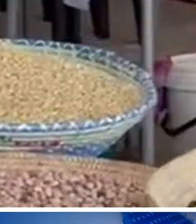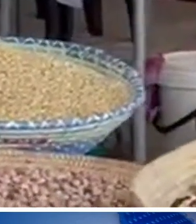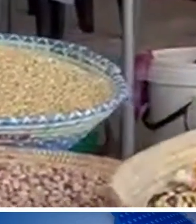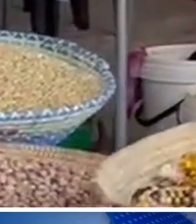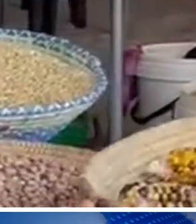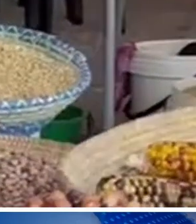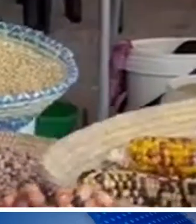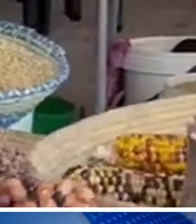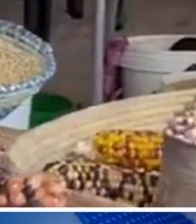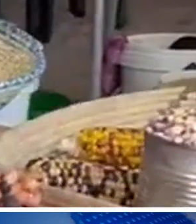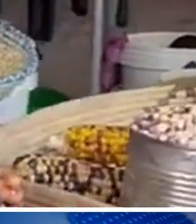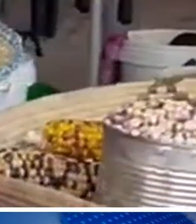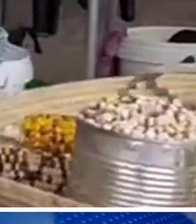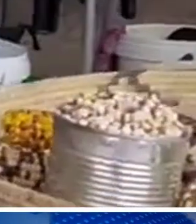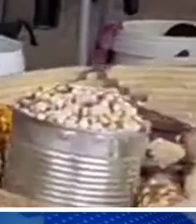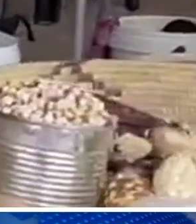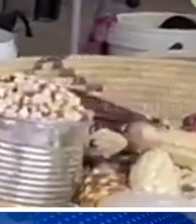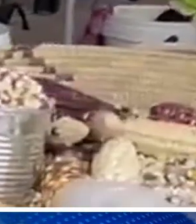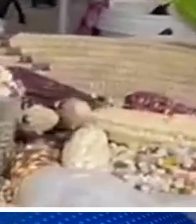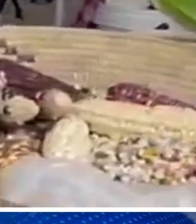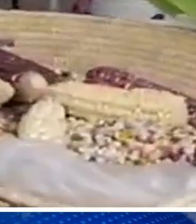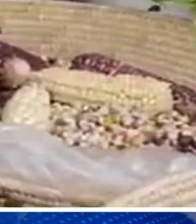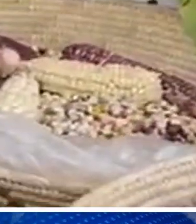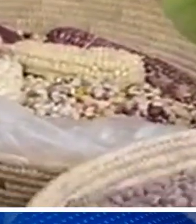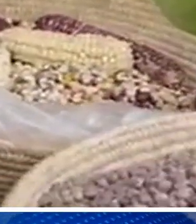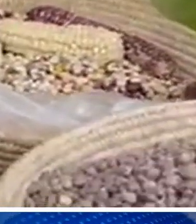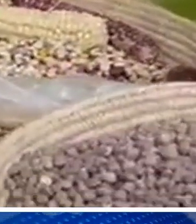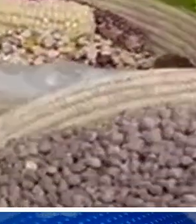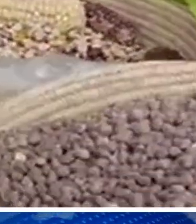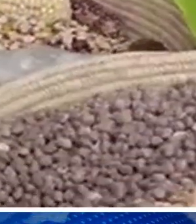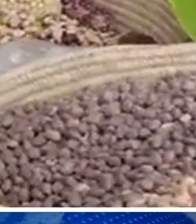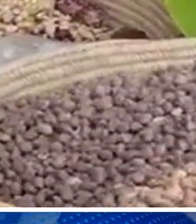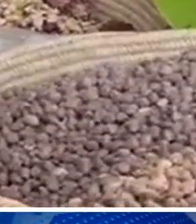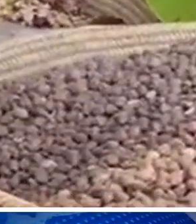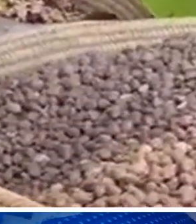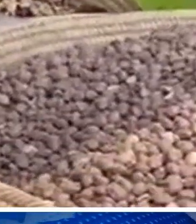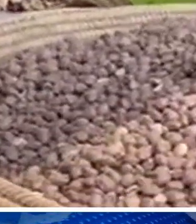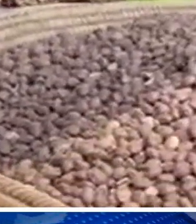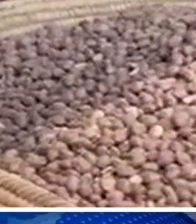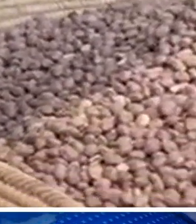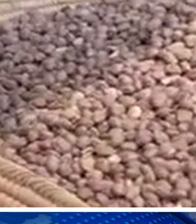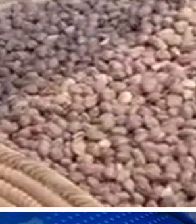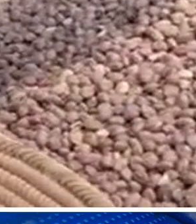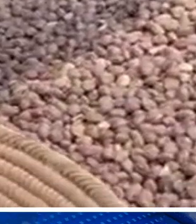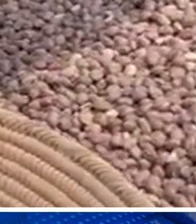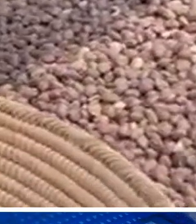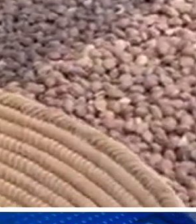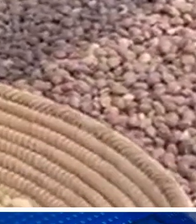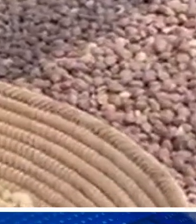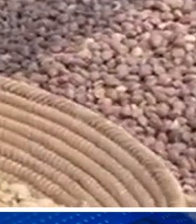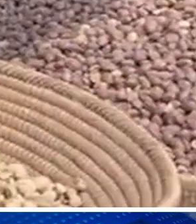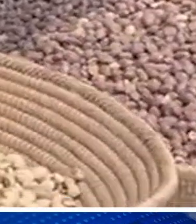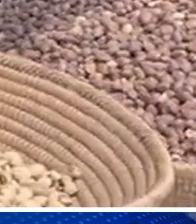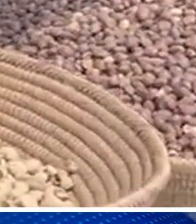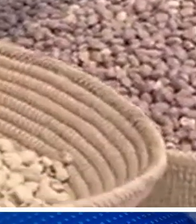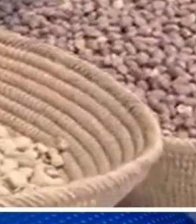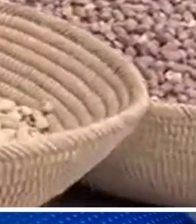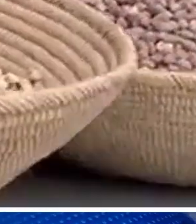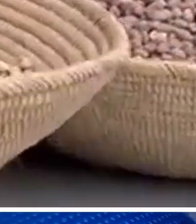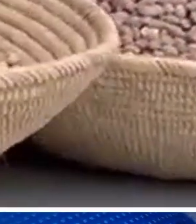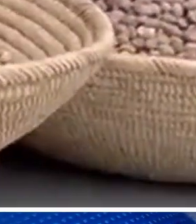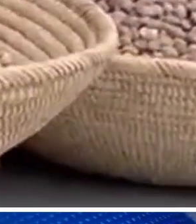other line ministry. In fact, the NAMVAC committee is comprised of relevant ministries, NGOs, and